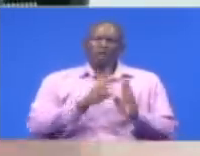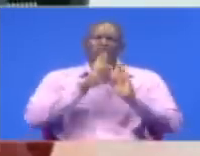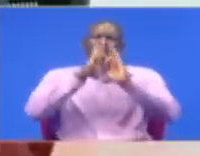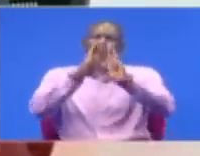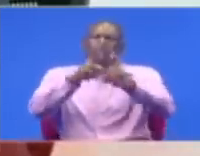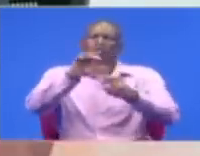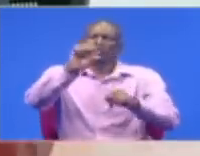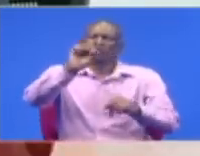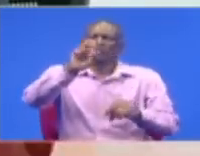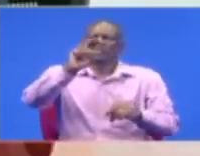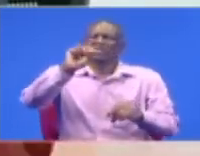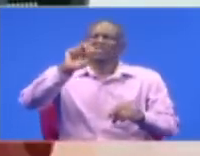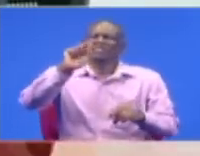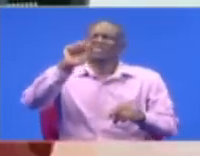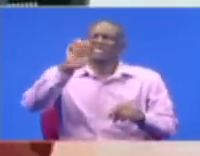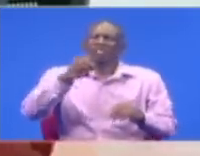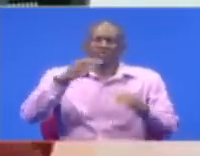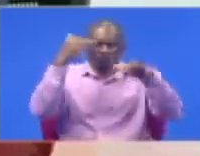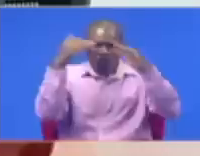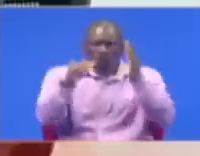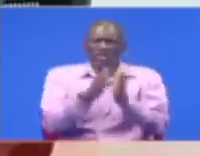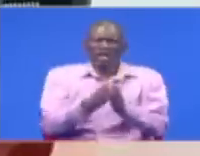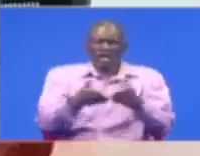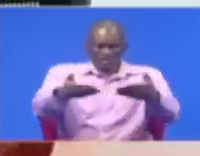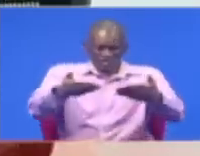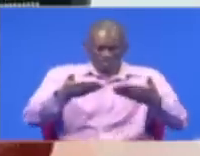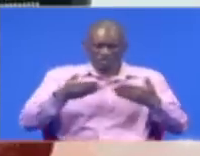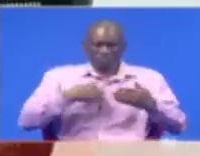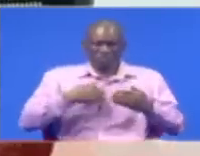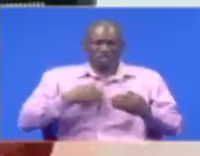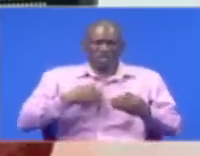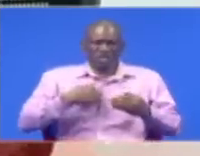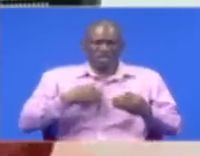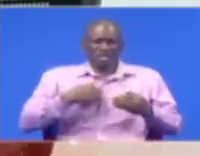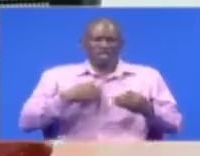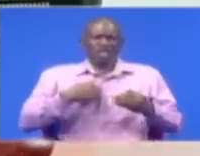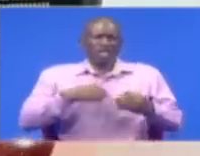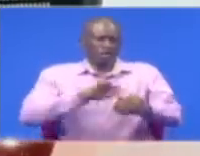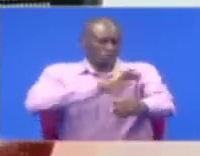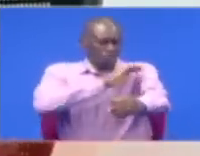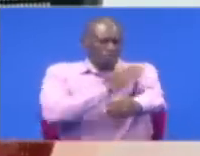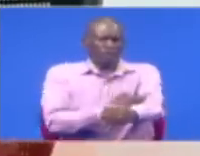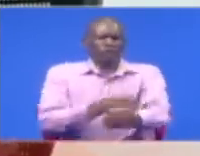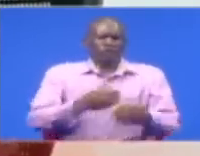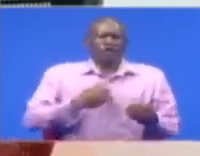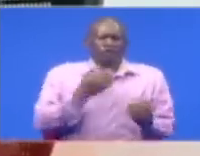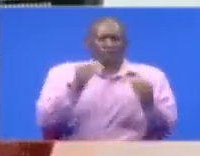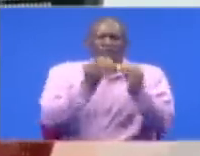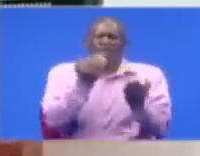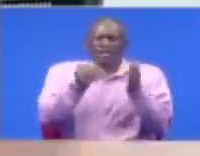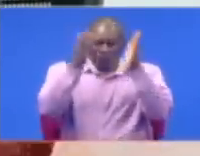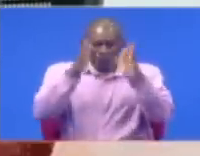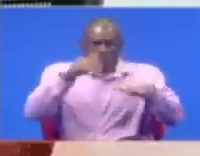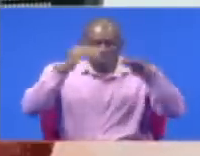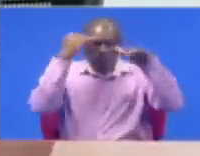Senate, and they authorized me to have meetings with any person within the university. So I started off with